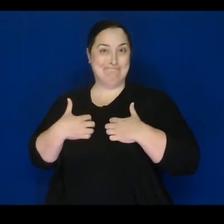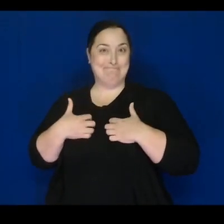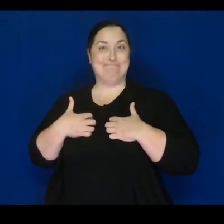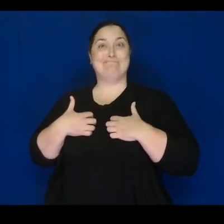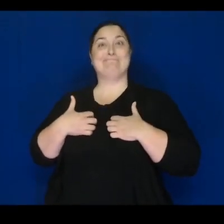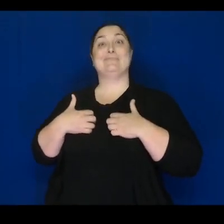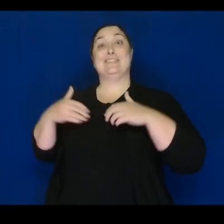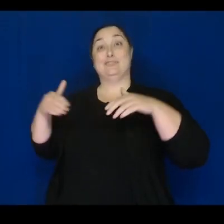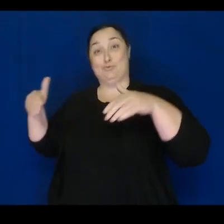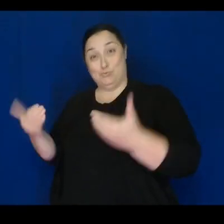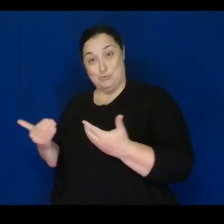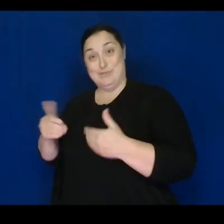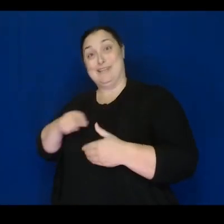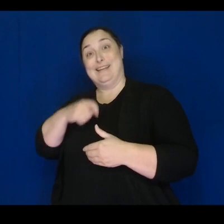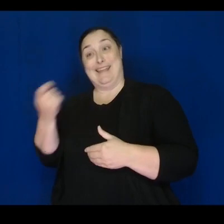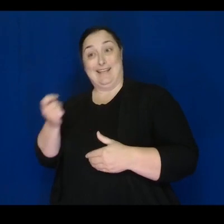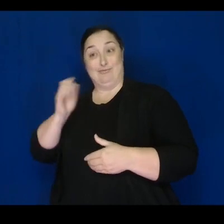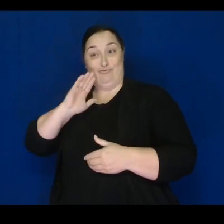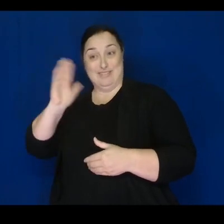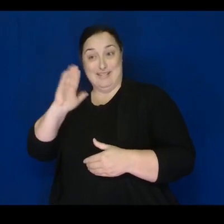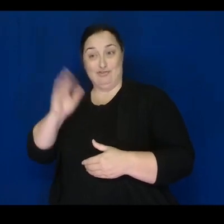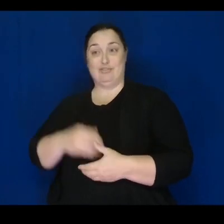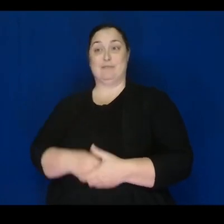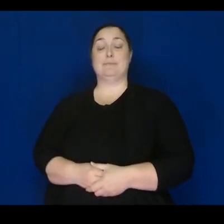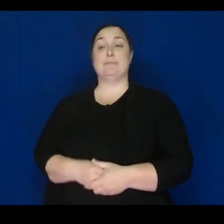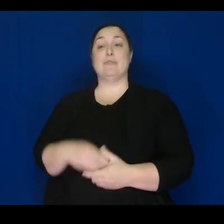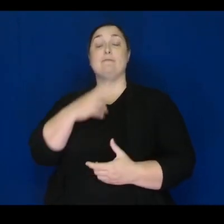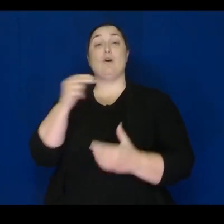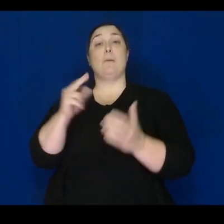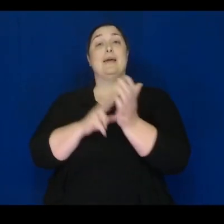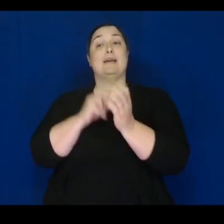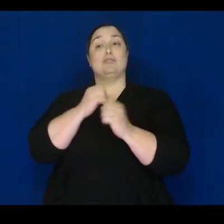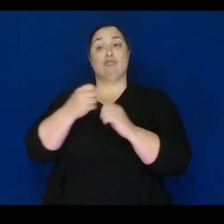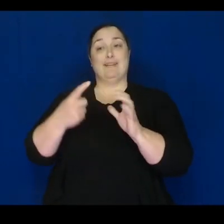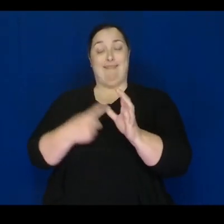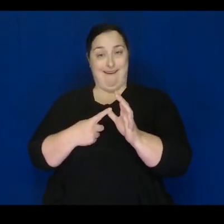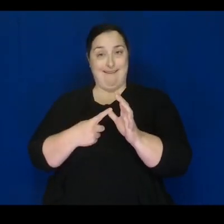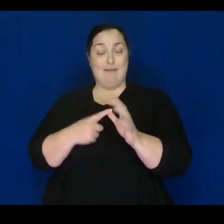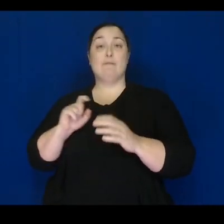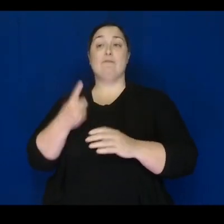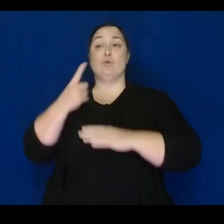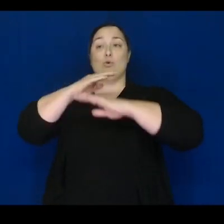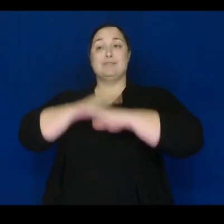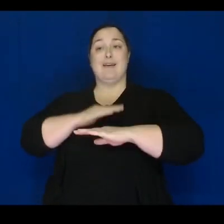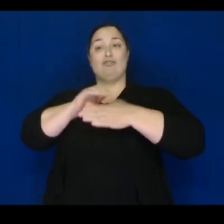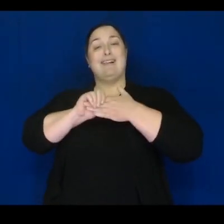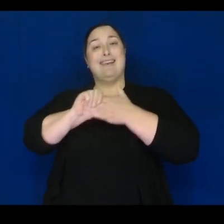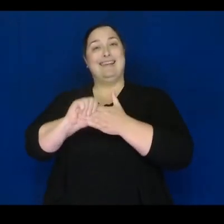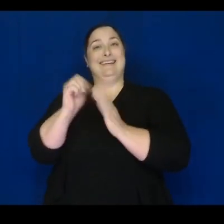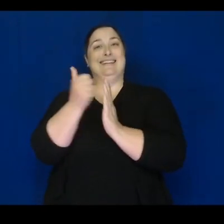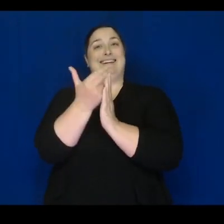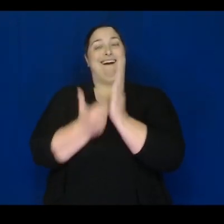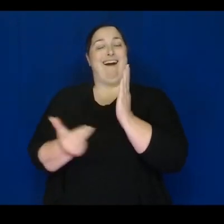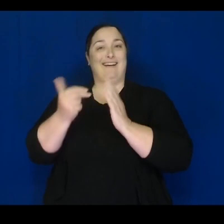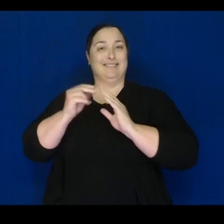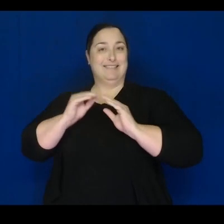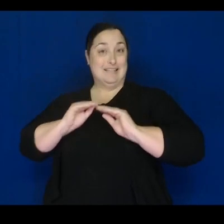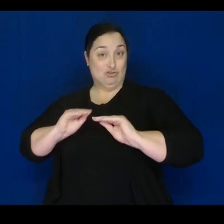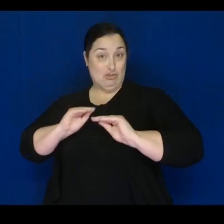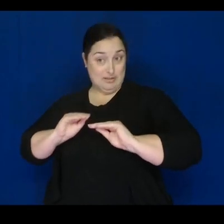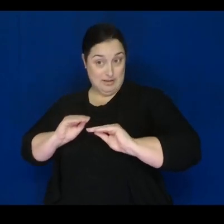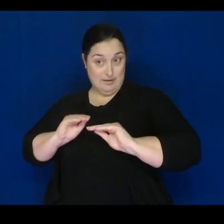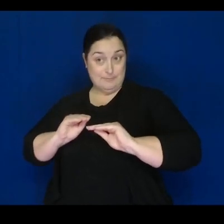to introduce our next presentation from the National Gallery of Australia's First Nations lead